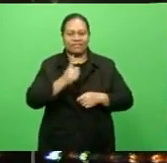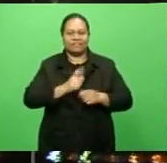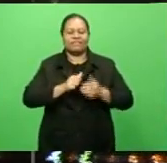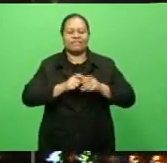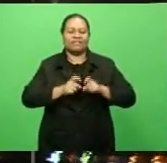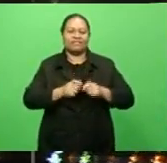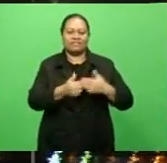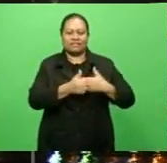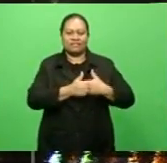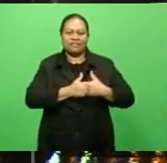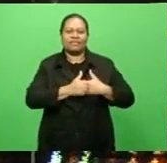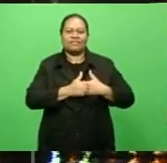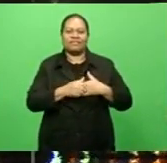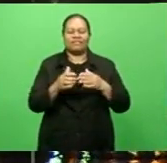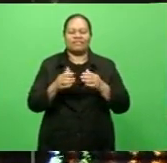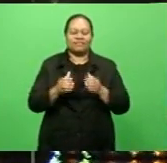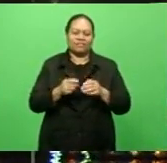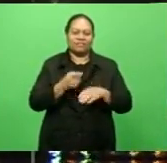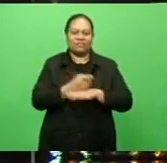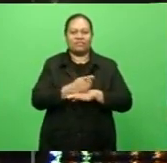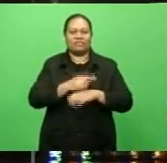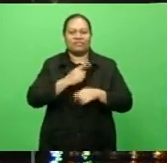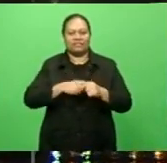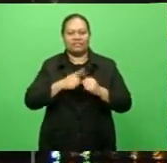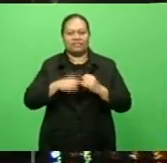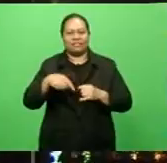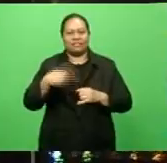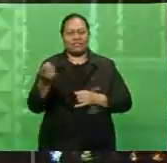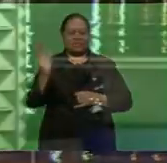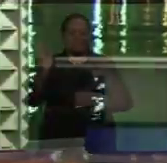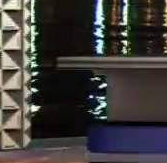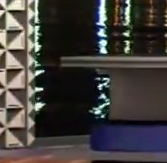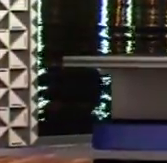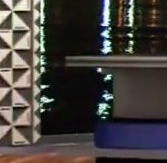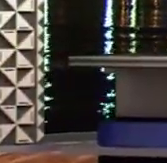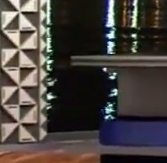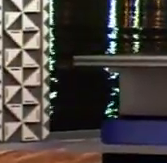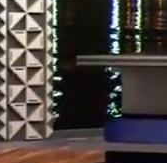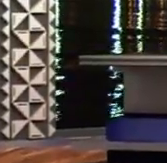enjoyable new week ahead. Until tomorrow, Modemanda.